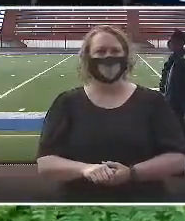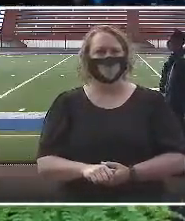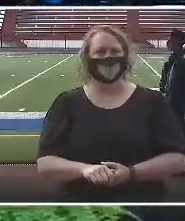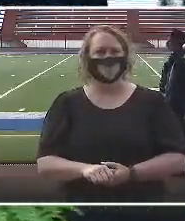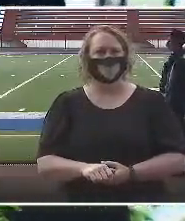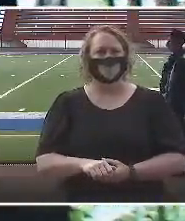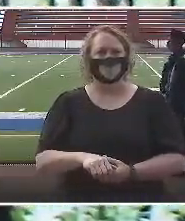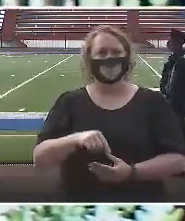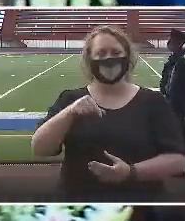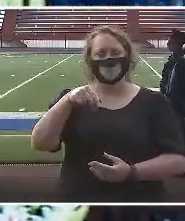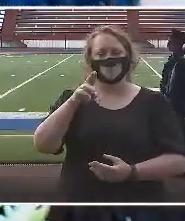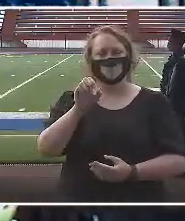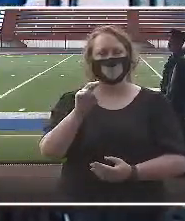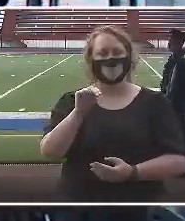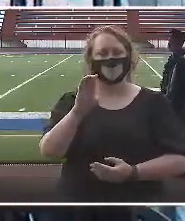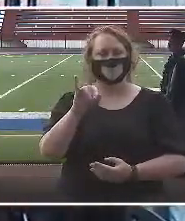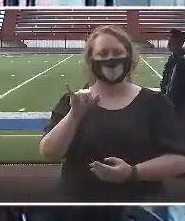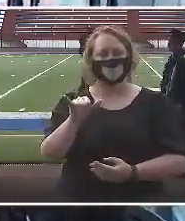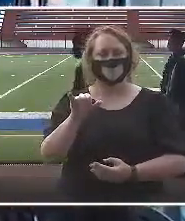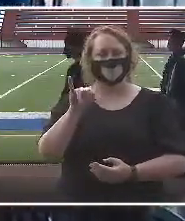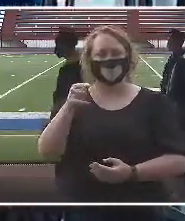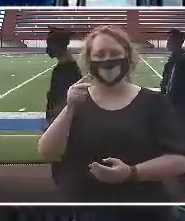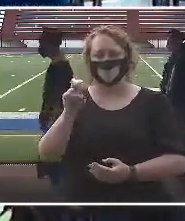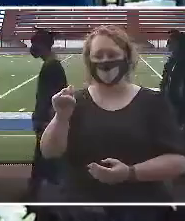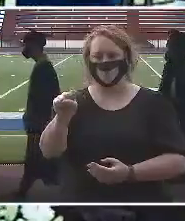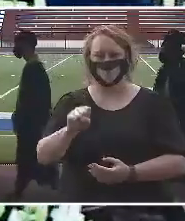Quincy Jones.